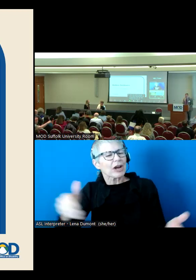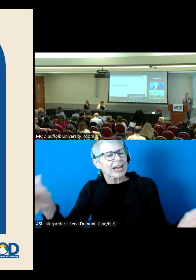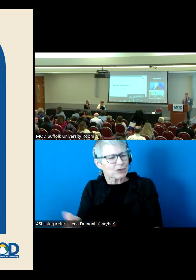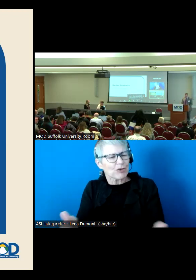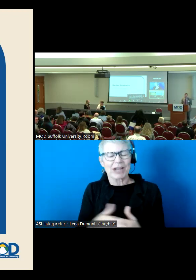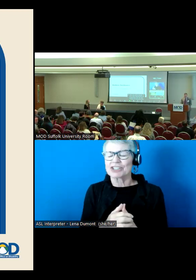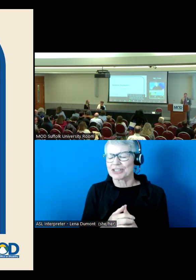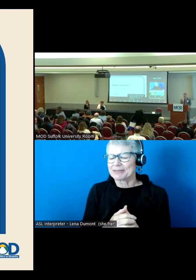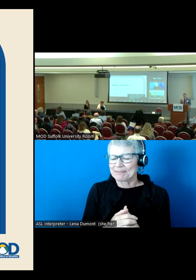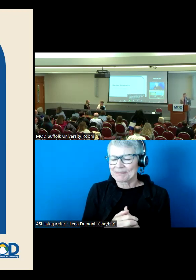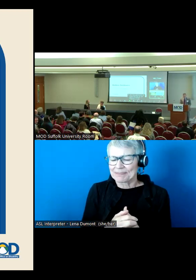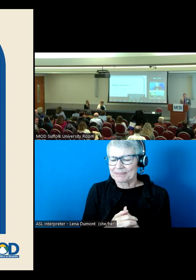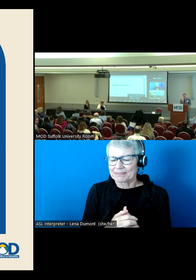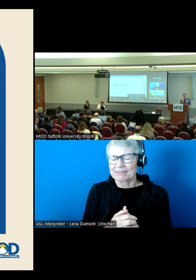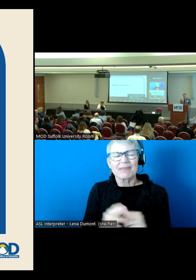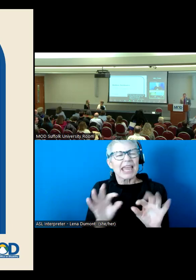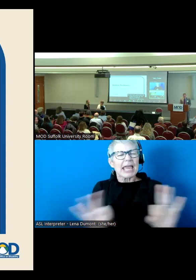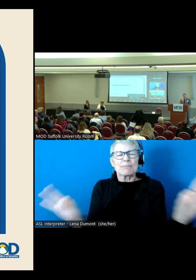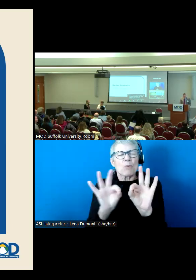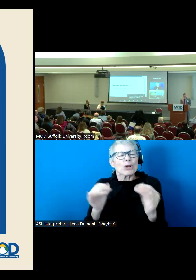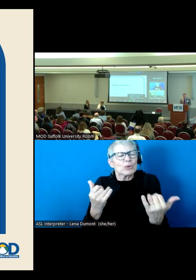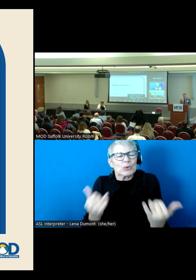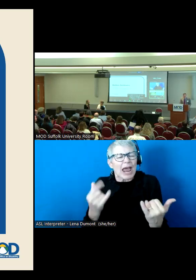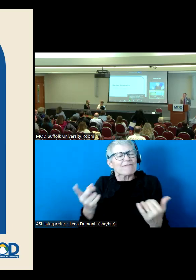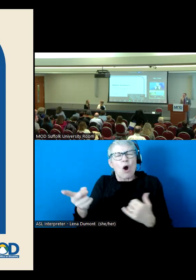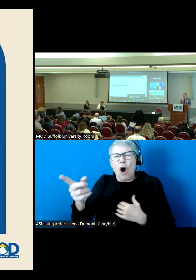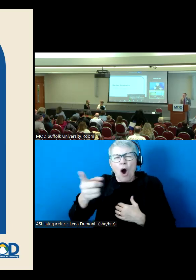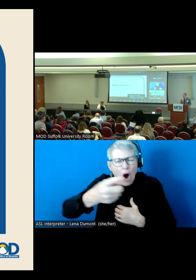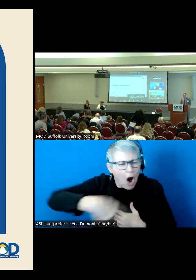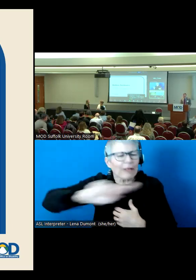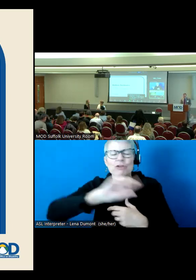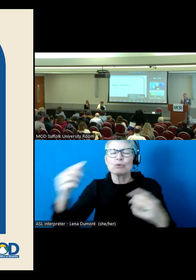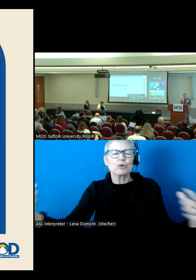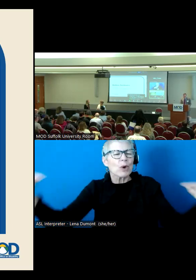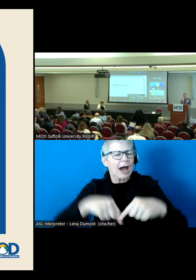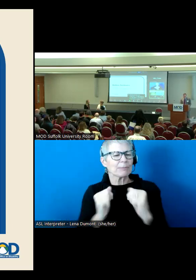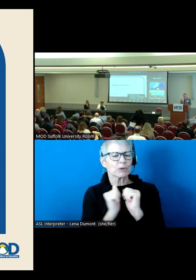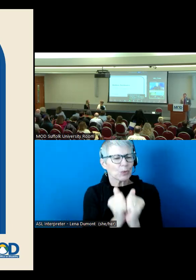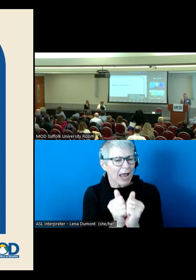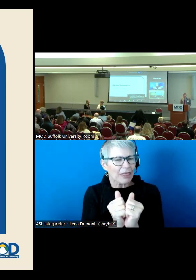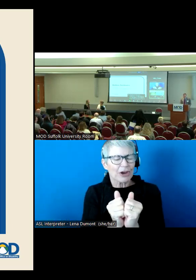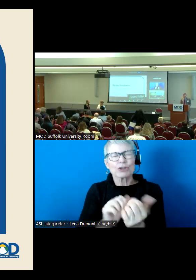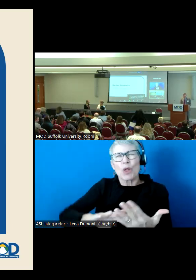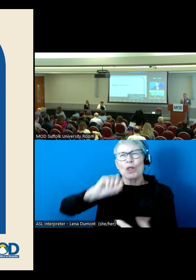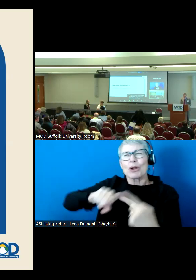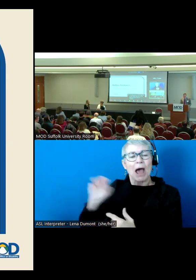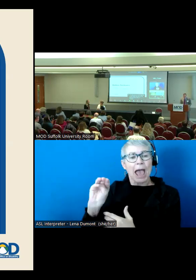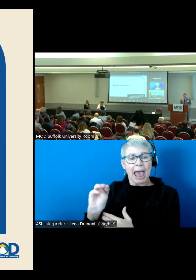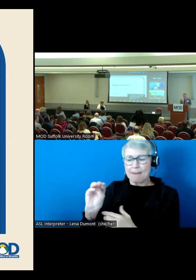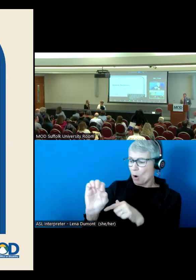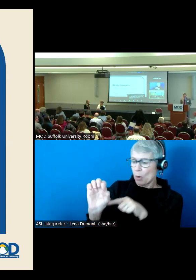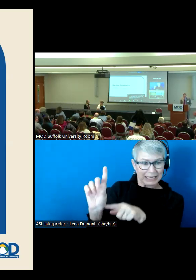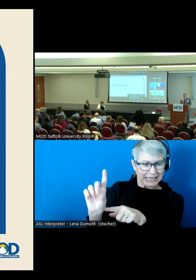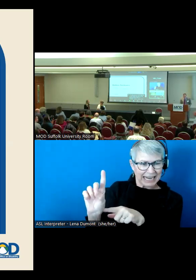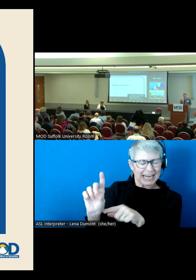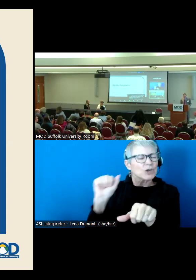important for advocates to come together to learn about the work of the Massachusetts Office on Disability and to connect with allies across government in